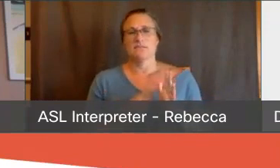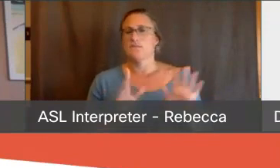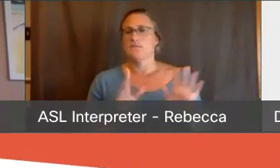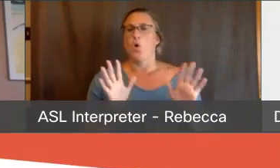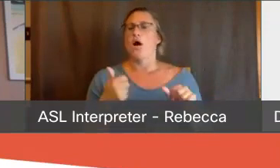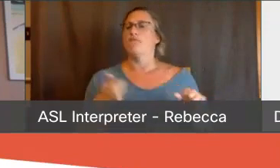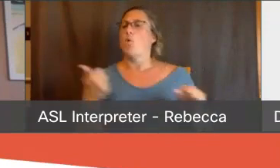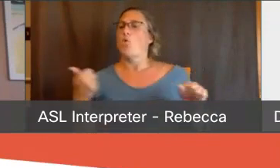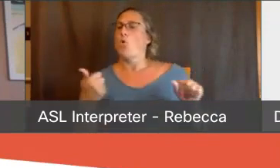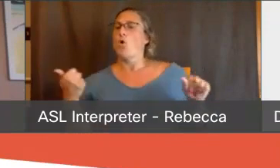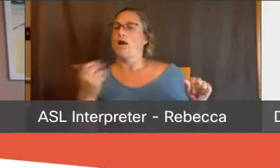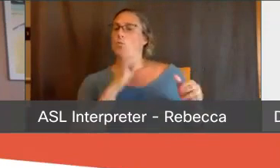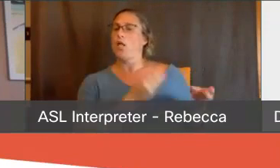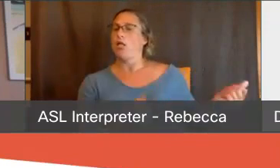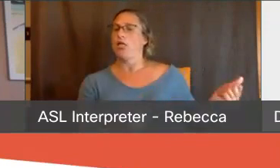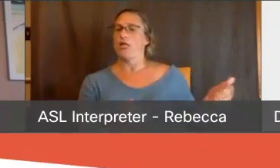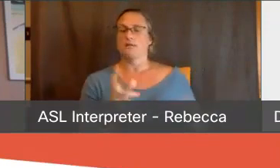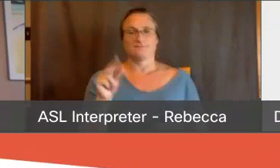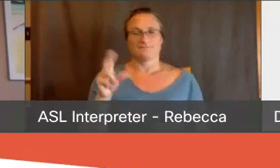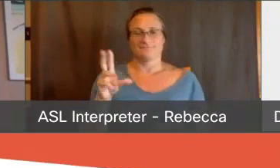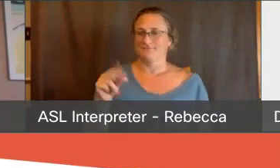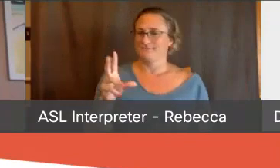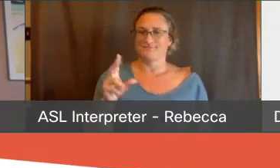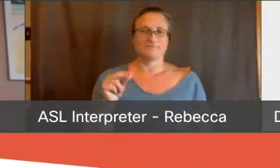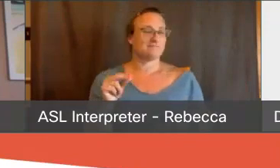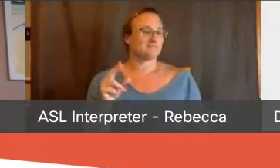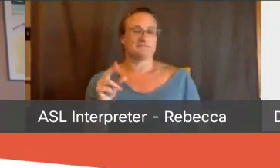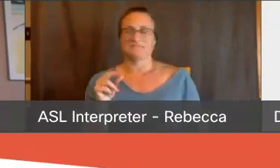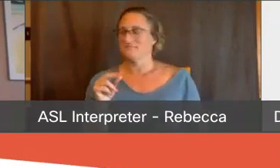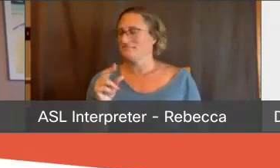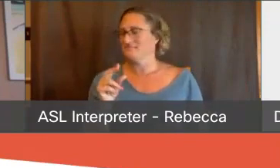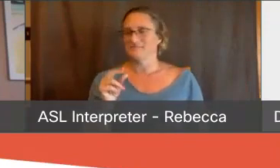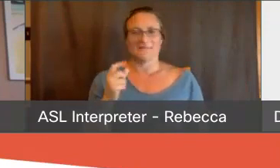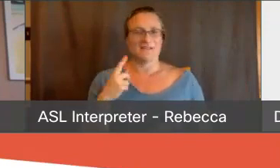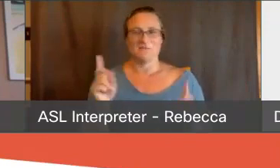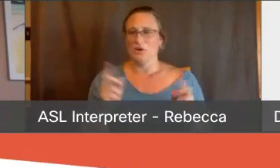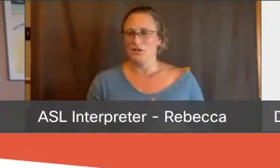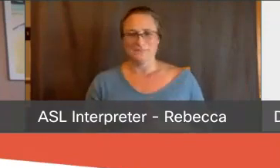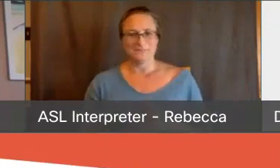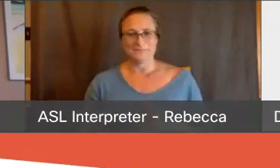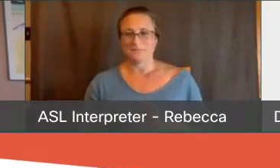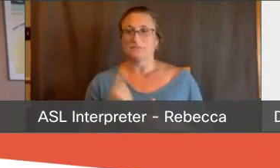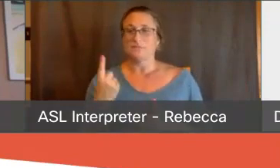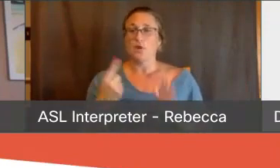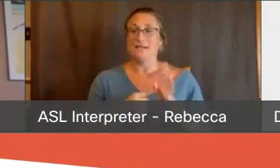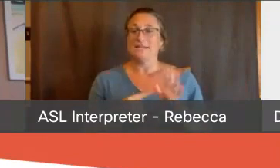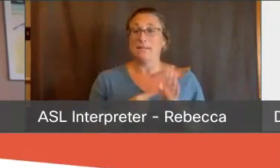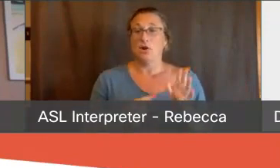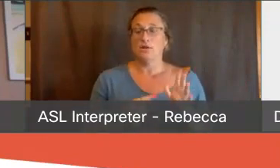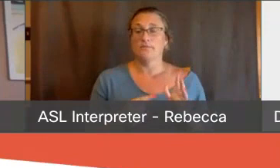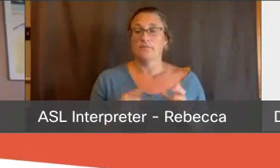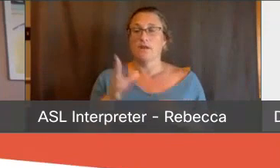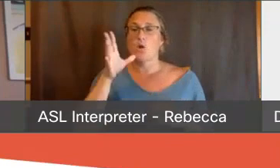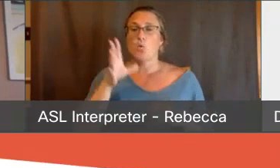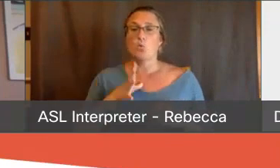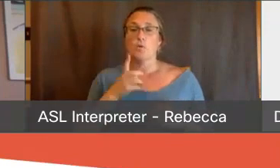make it go away, and that's not how it works. Definitely not with trauma triggers. One example I use is a woman once told me that